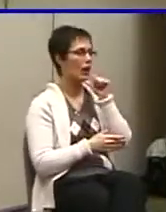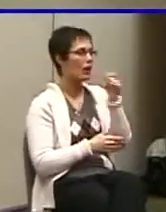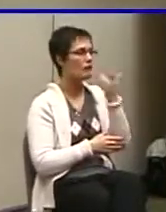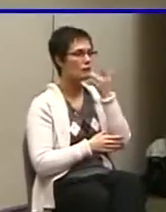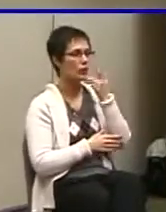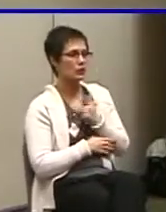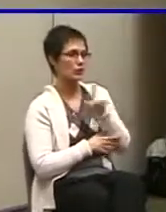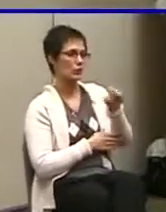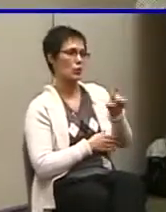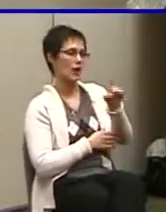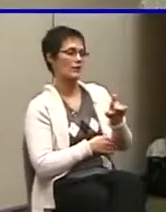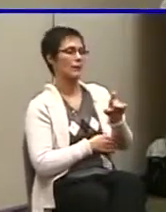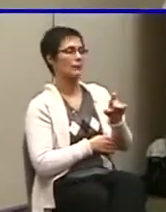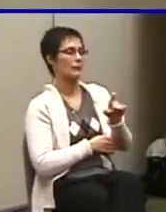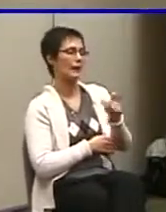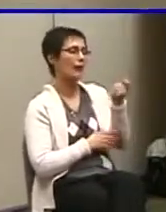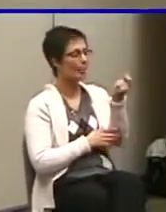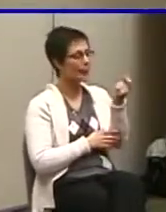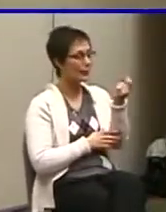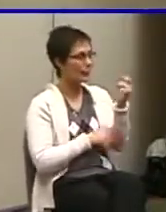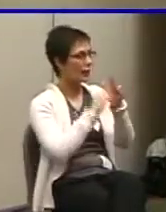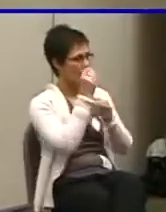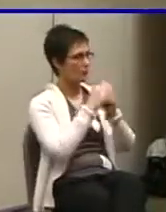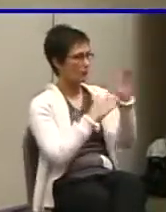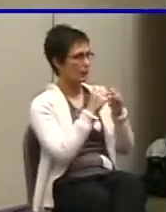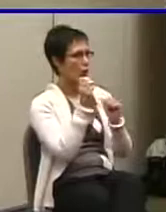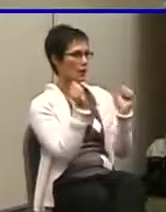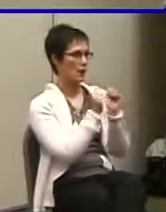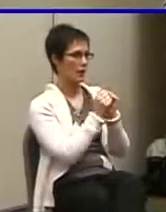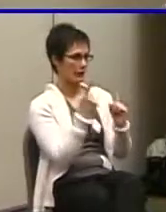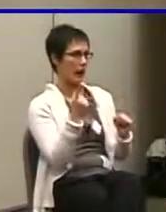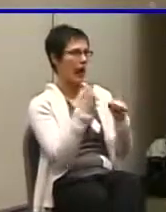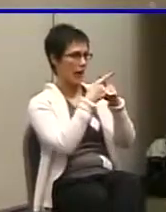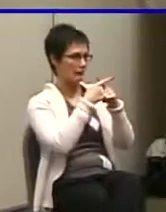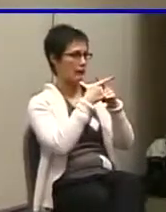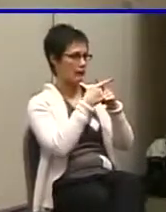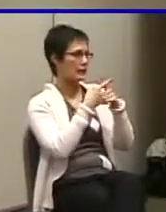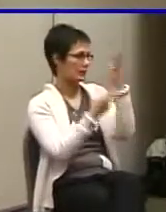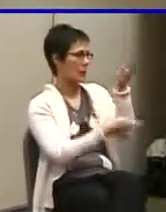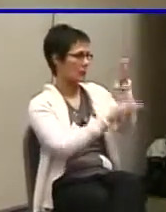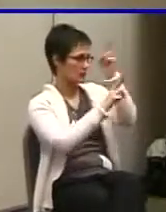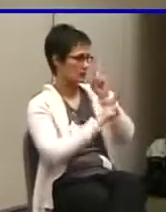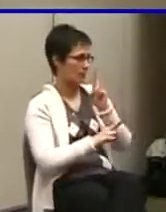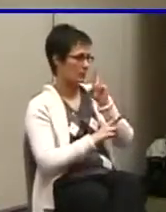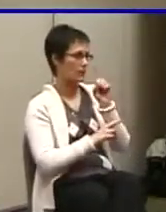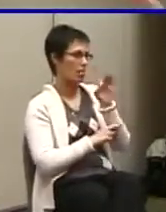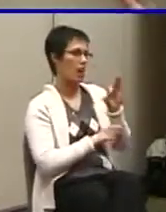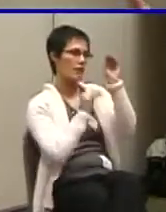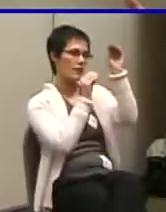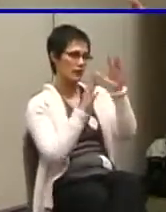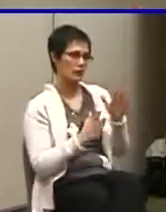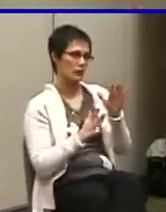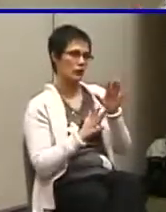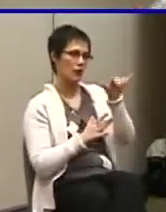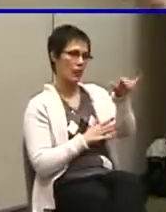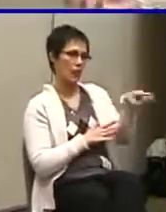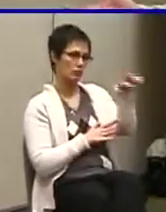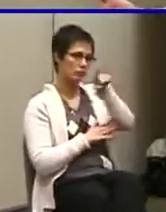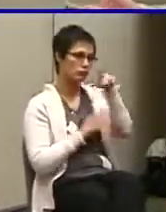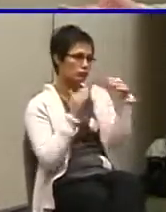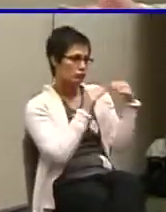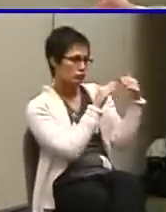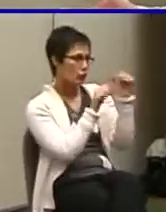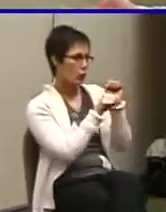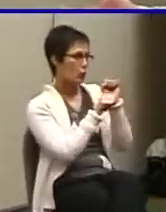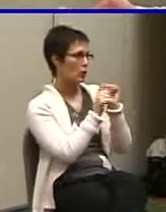you've got to be somewhat comfortable with conflict, and you've got to be somewhat comfortable and respectful enough of the teachers that you're working with to realize they